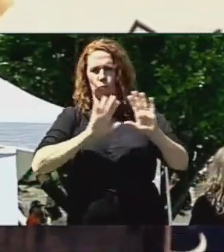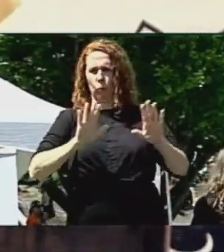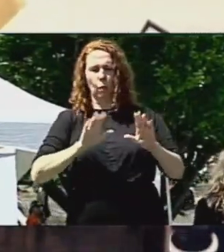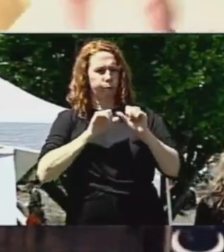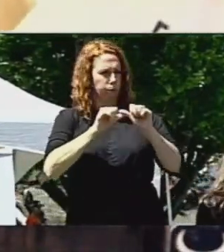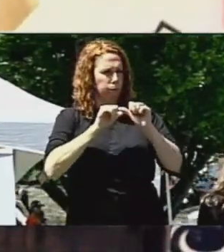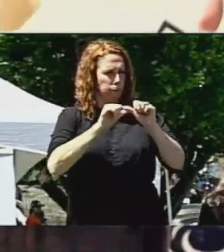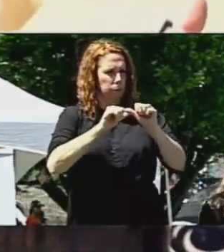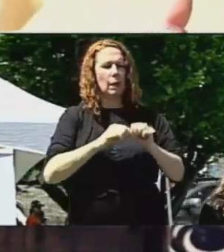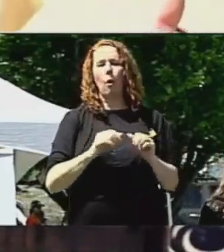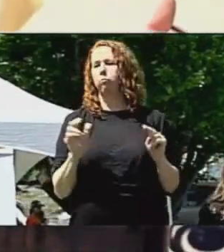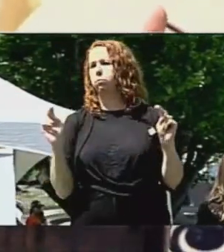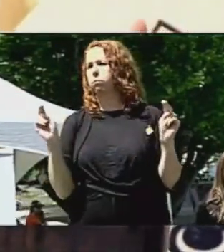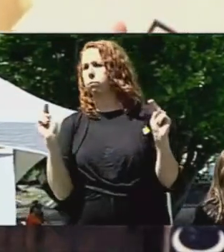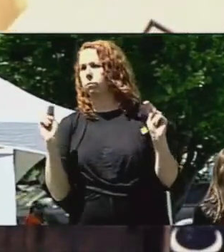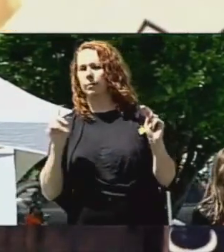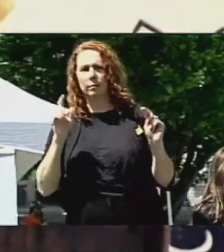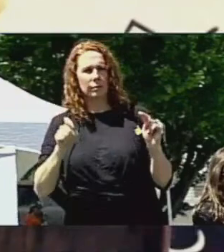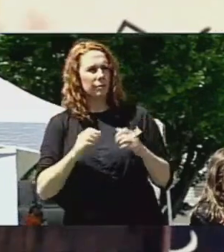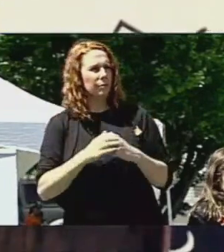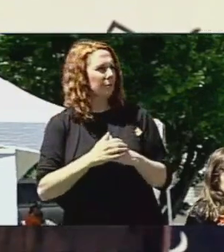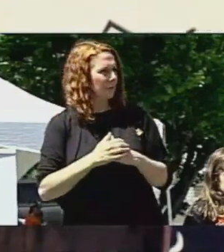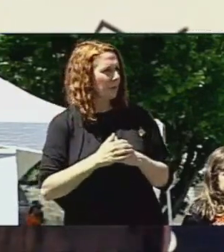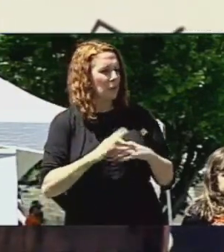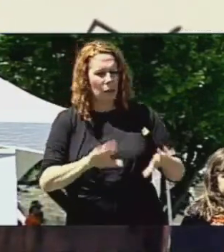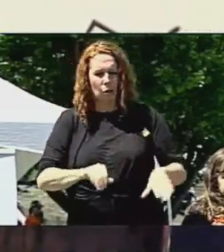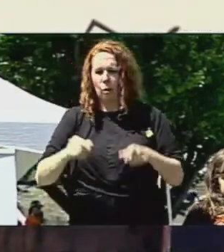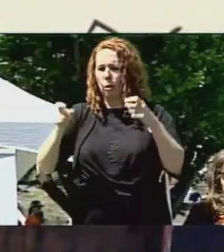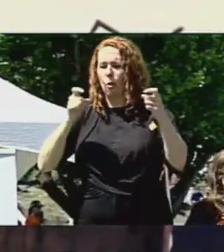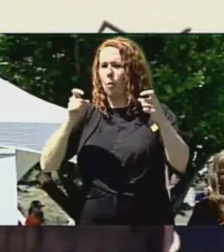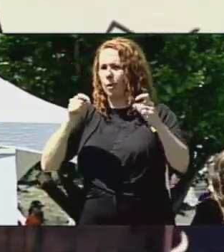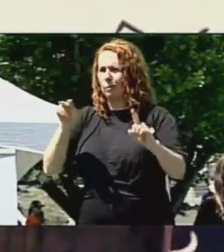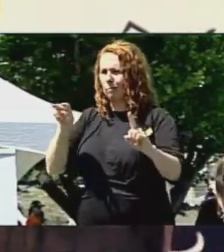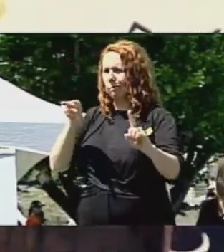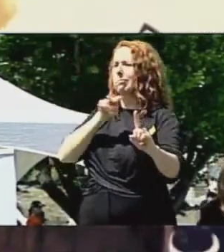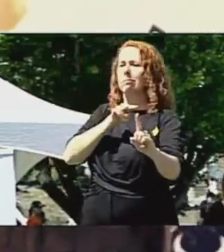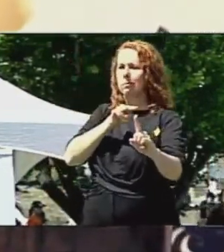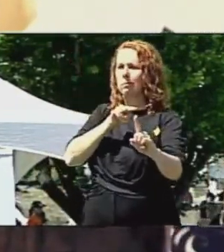must be objective. This is a colonial mindset.